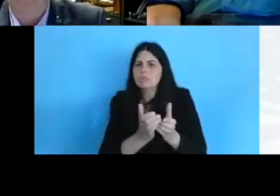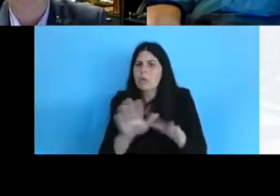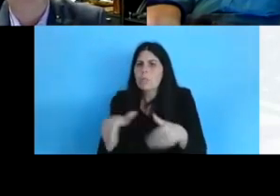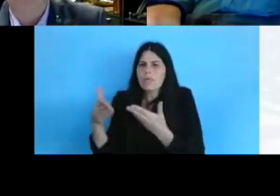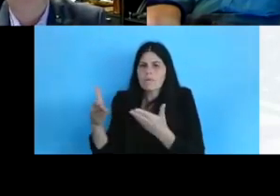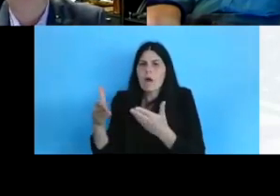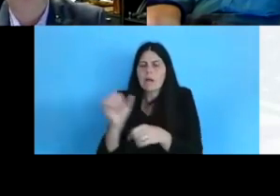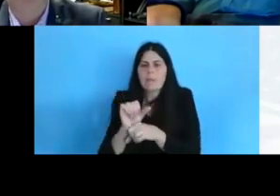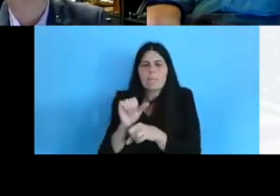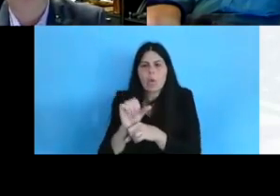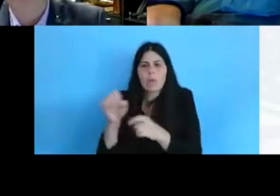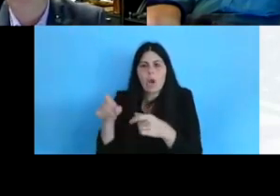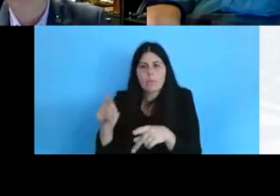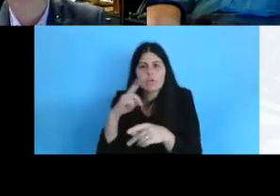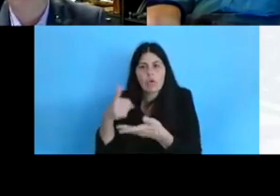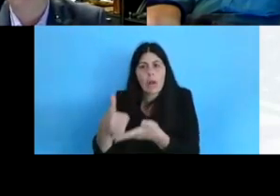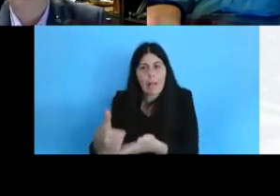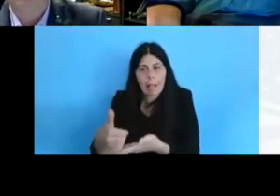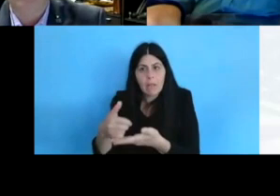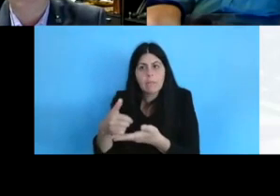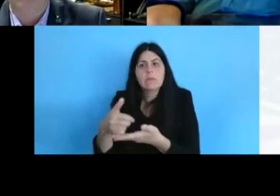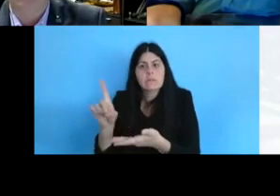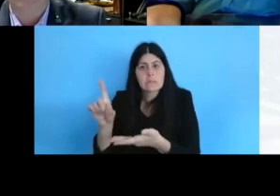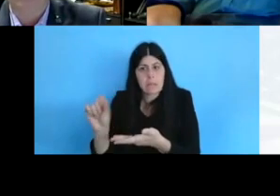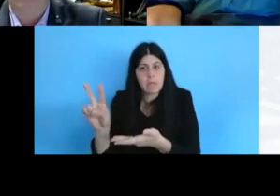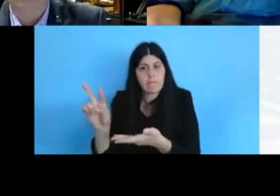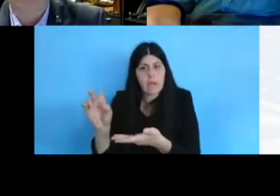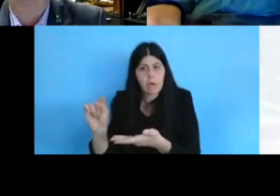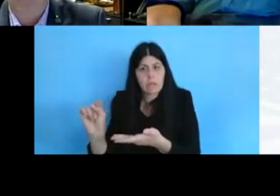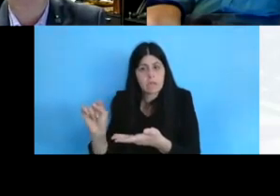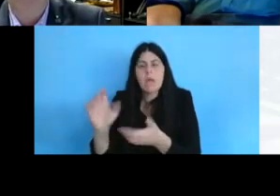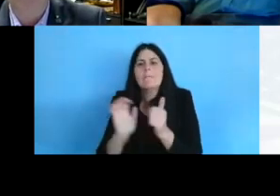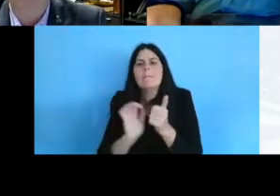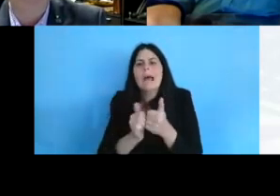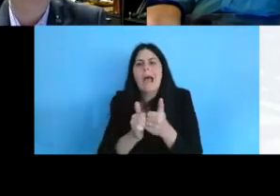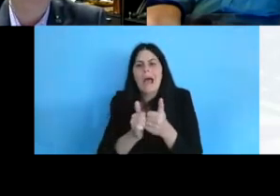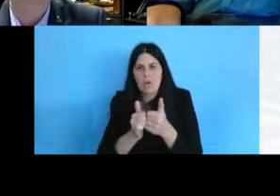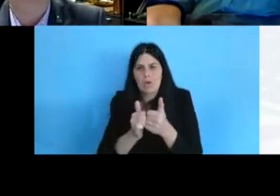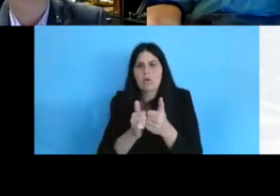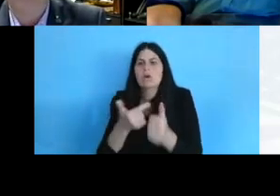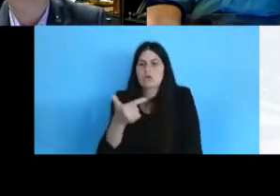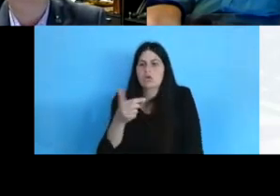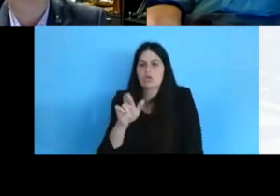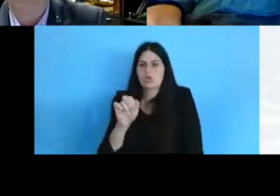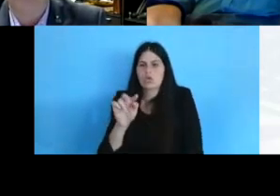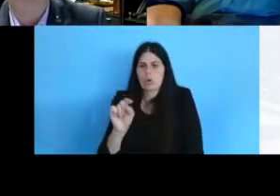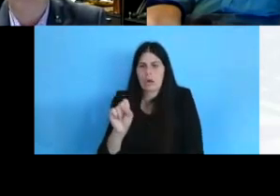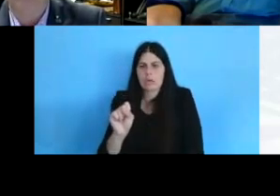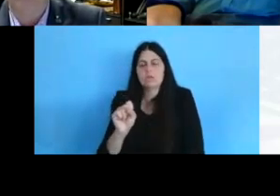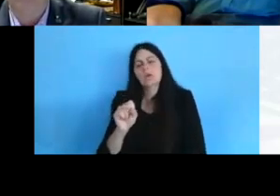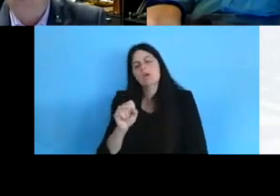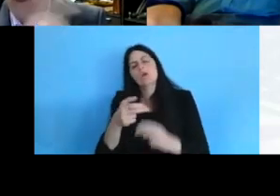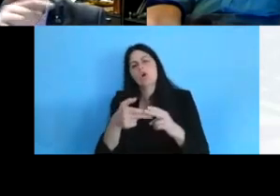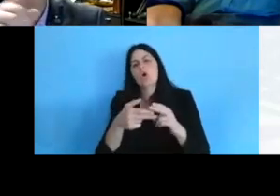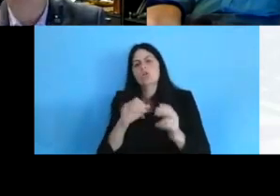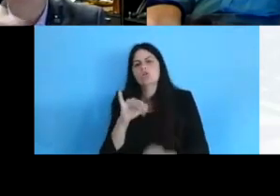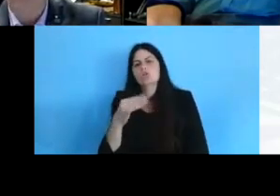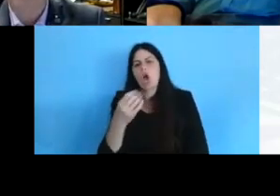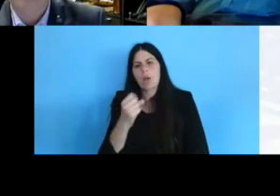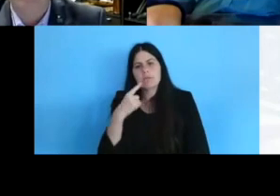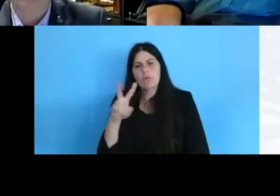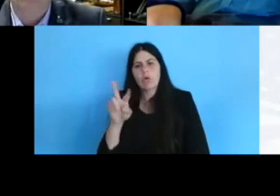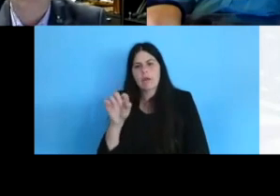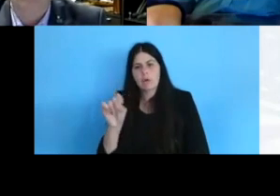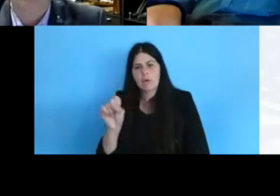to help disabled veterans. But how do we do that? Well, we have a grant called the Jobs for Veterans State Grant that is